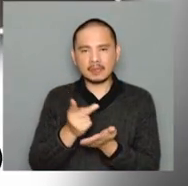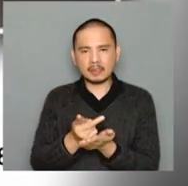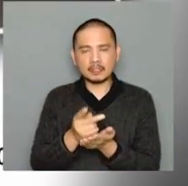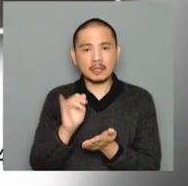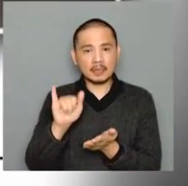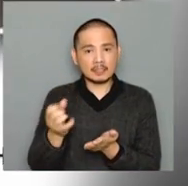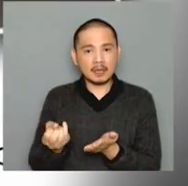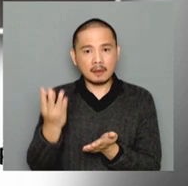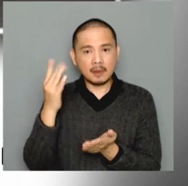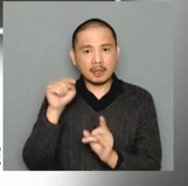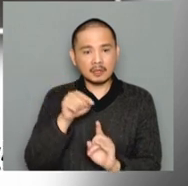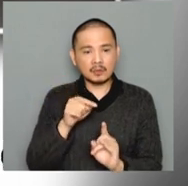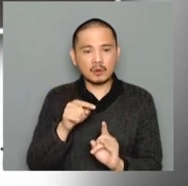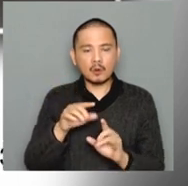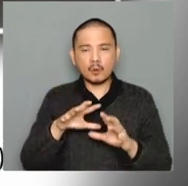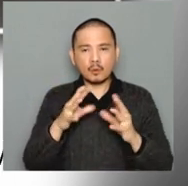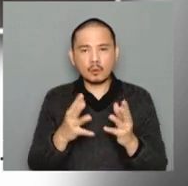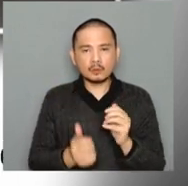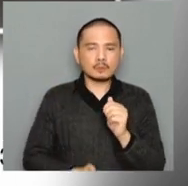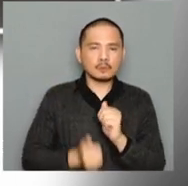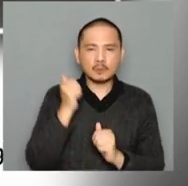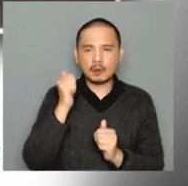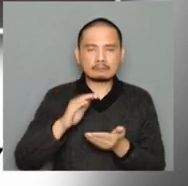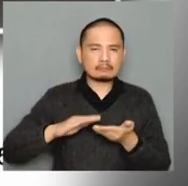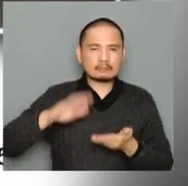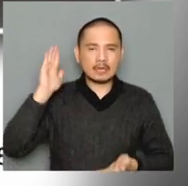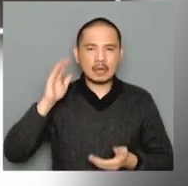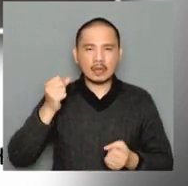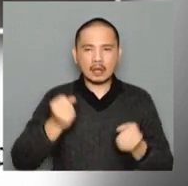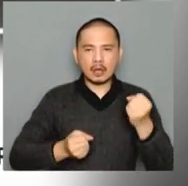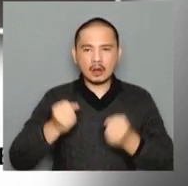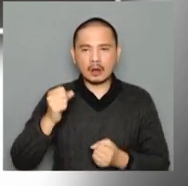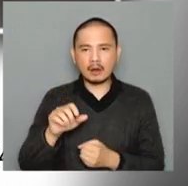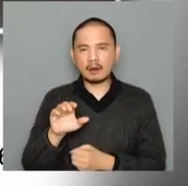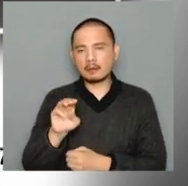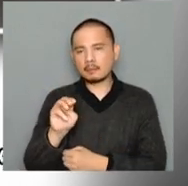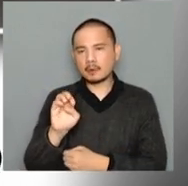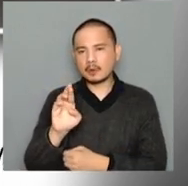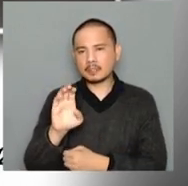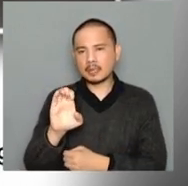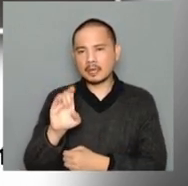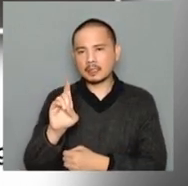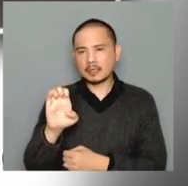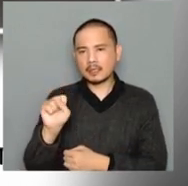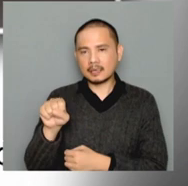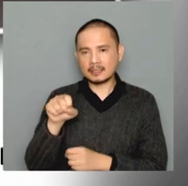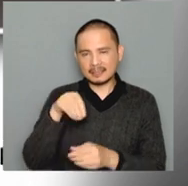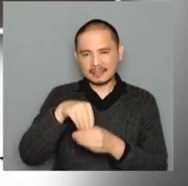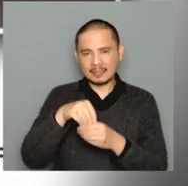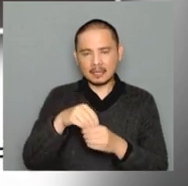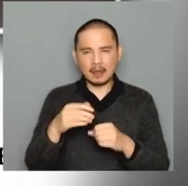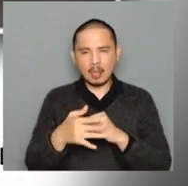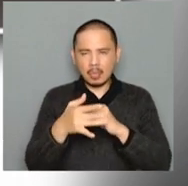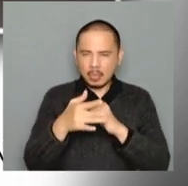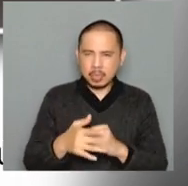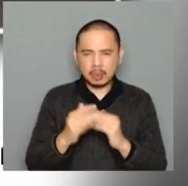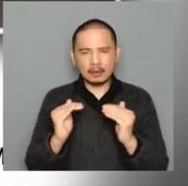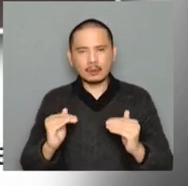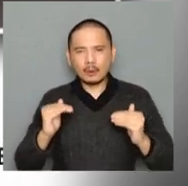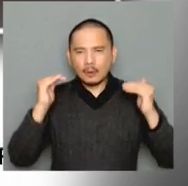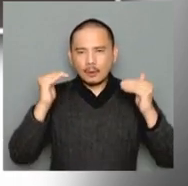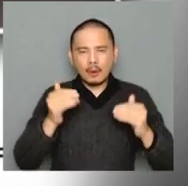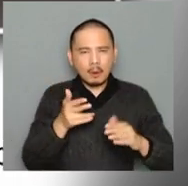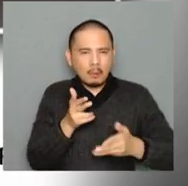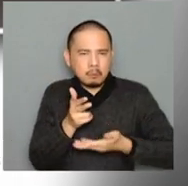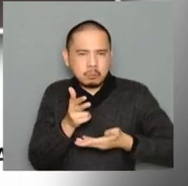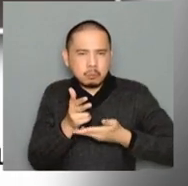world's most expensive car, the Mercedes 300 SLR, packed with Formula One tech. The vehicle also has many features